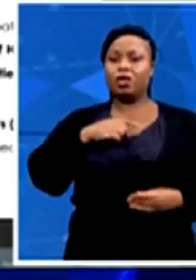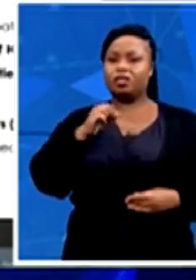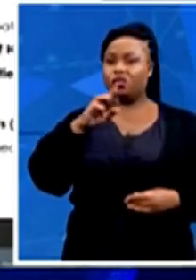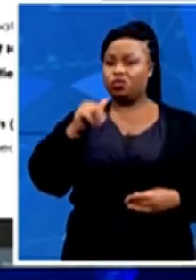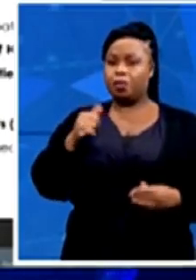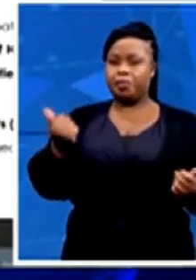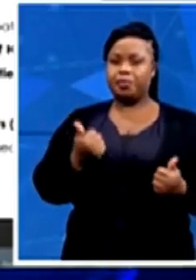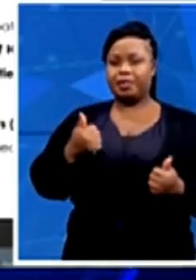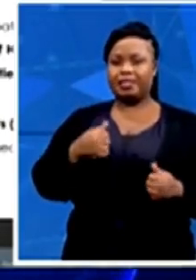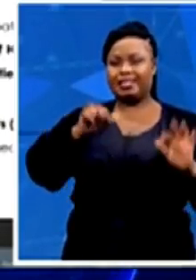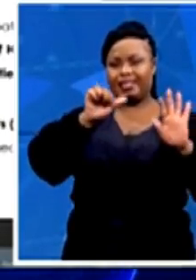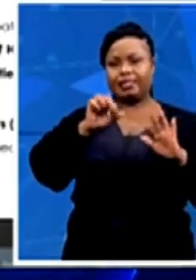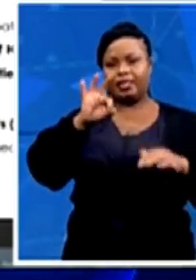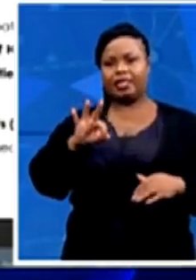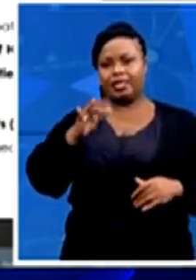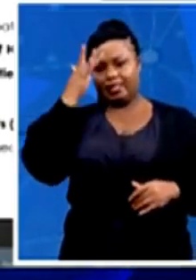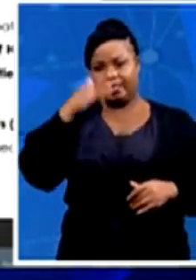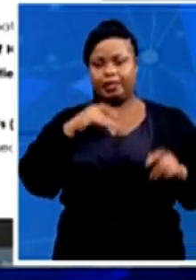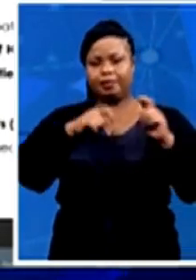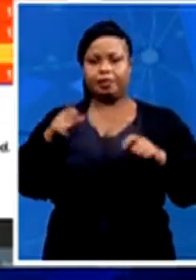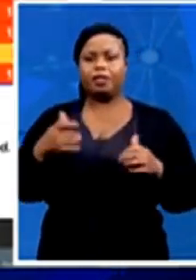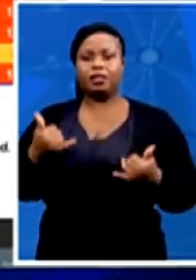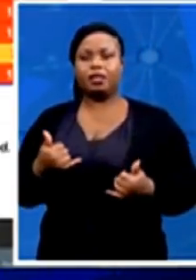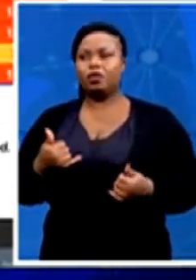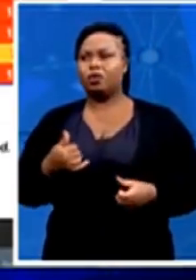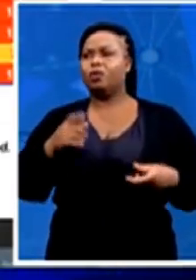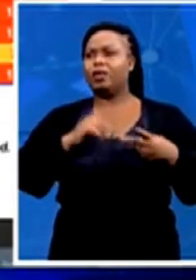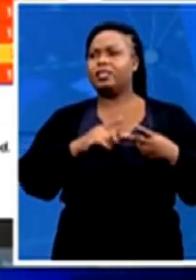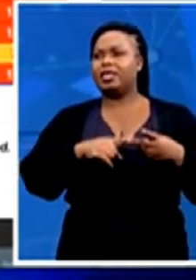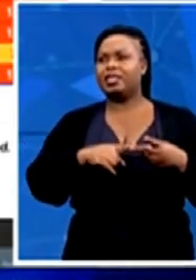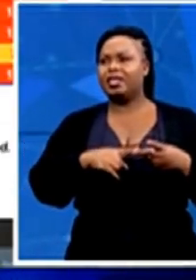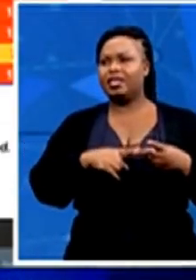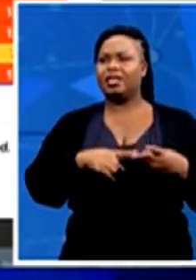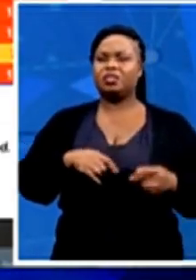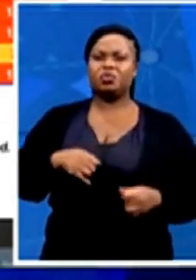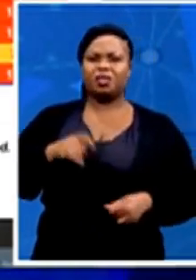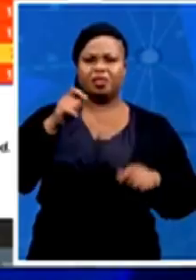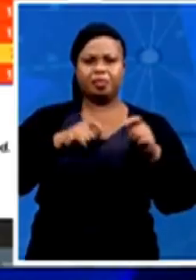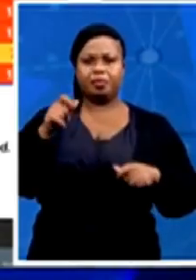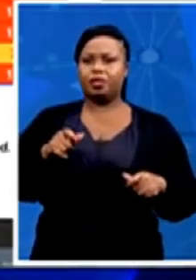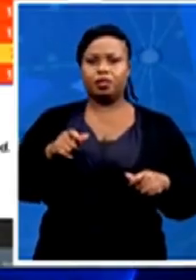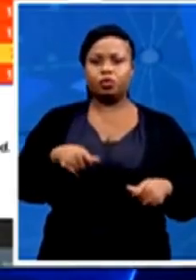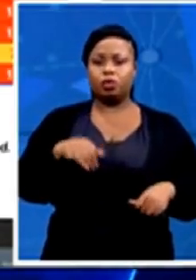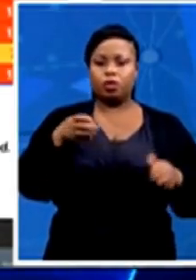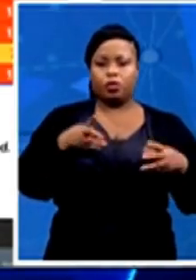mass fatality center has 33 bodies, and people are working the way we've done in the first and second wave. This is our dashboard.